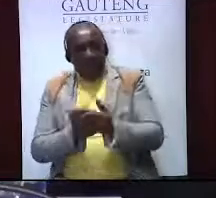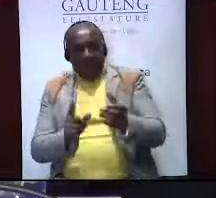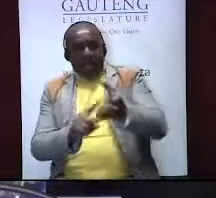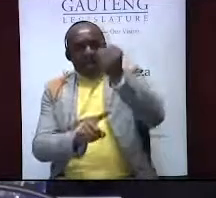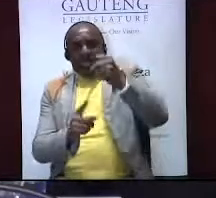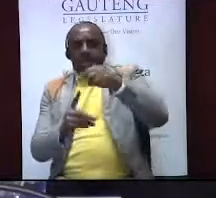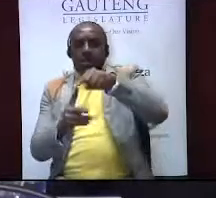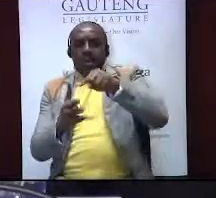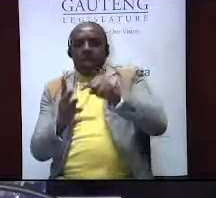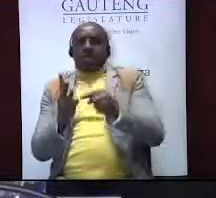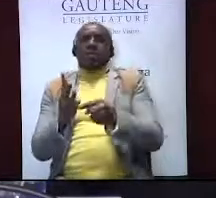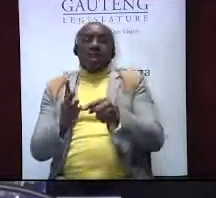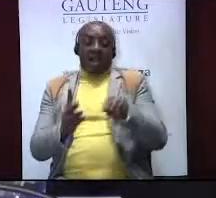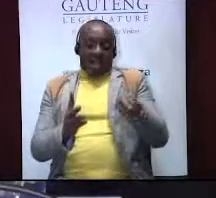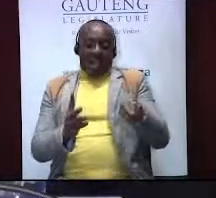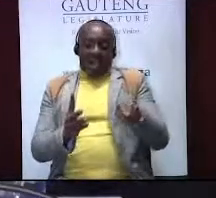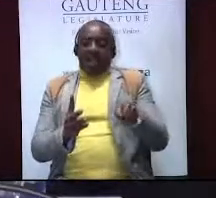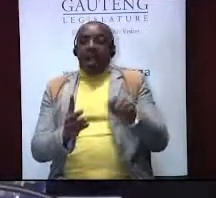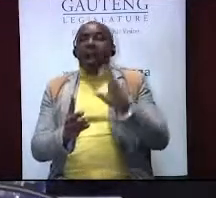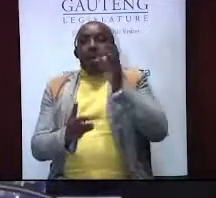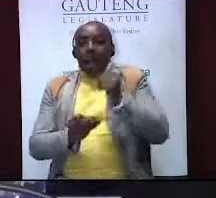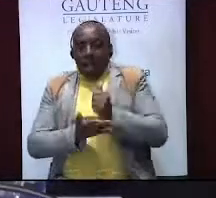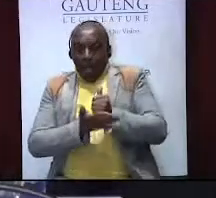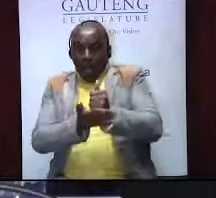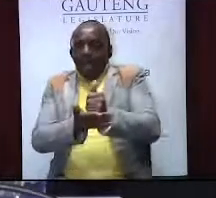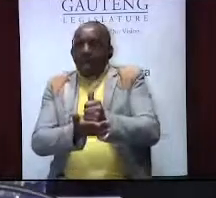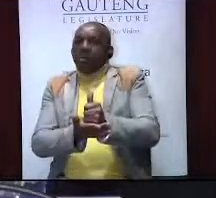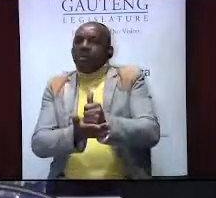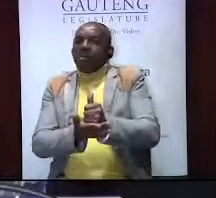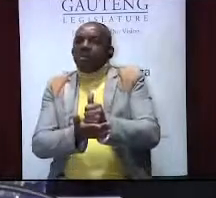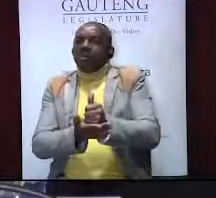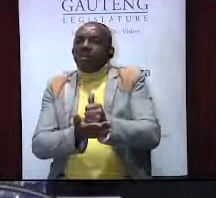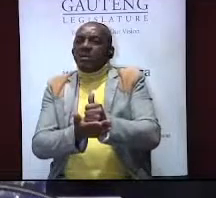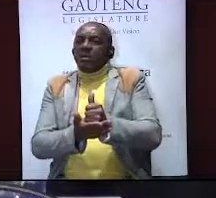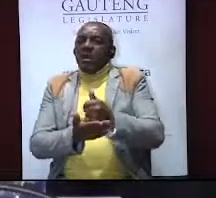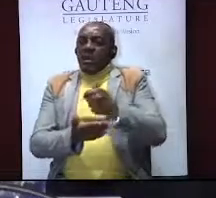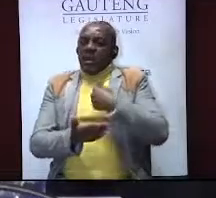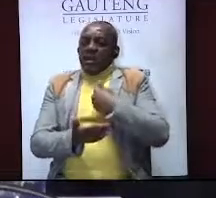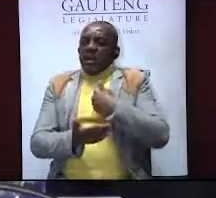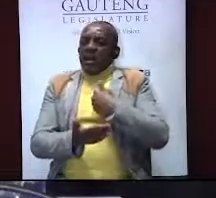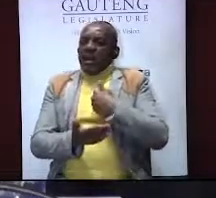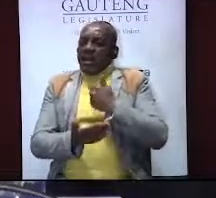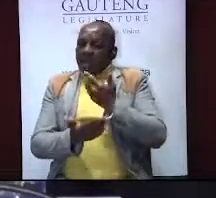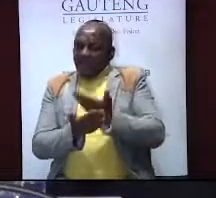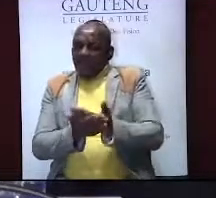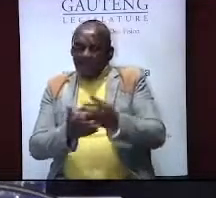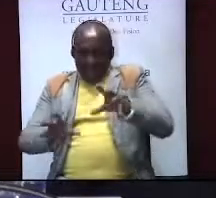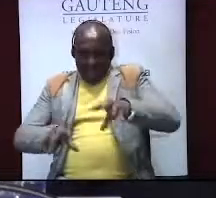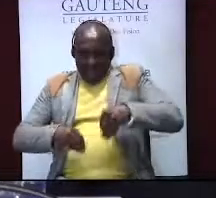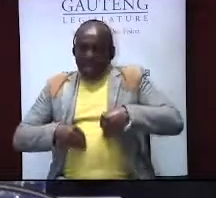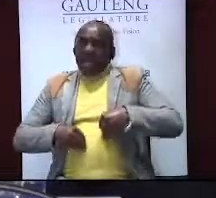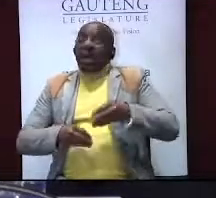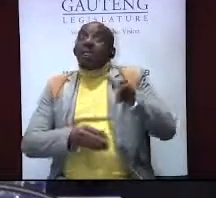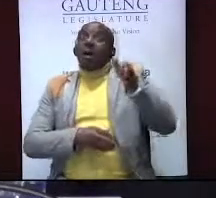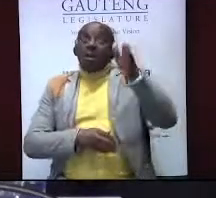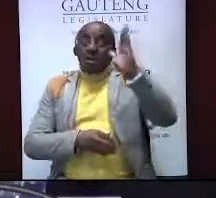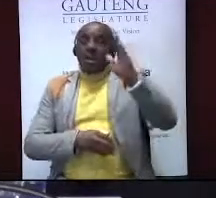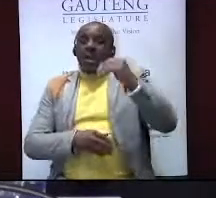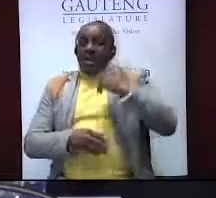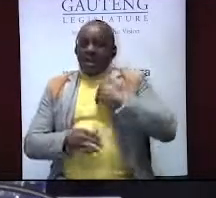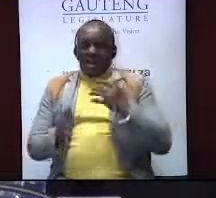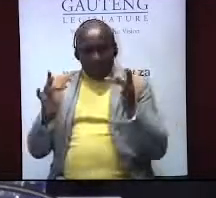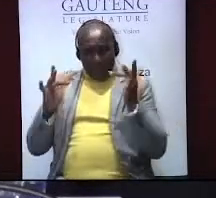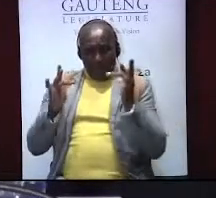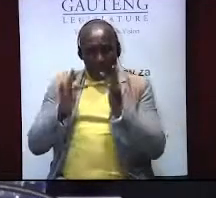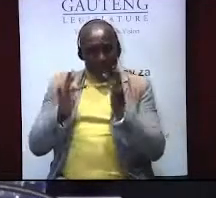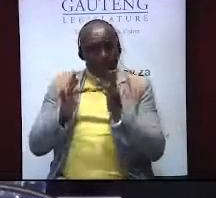1, 2, 3 that will help you. Are we inquiring of the Lord now? Are we connected to